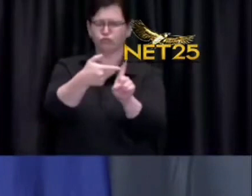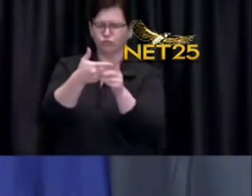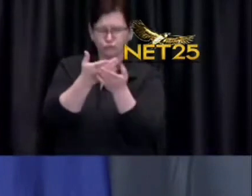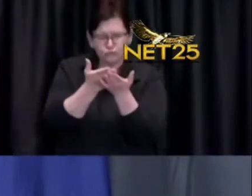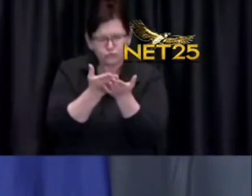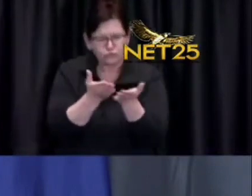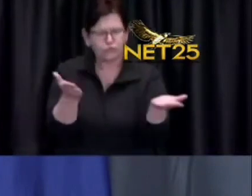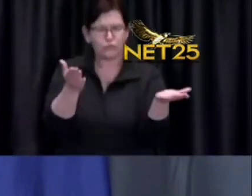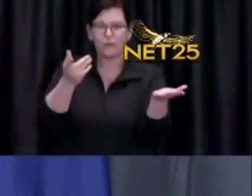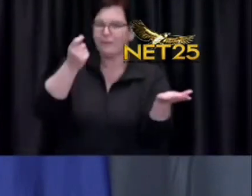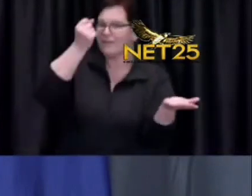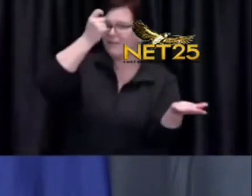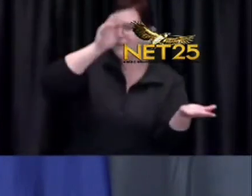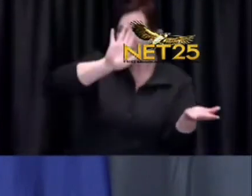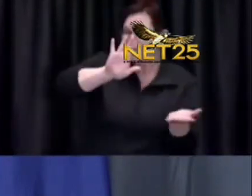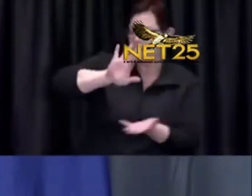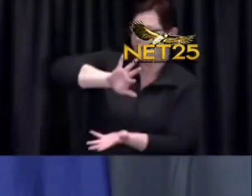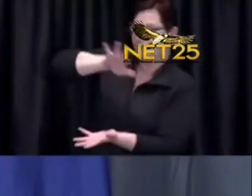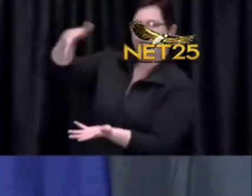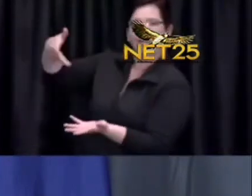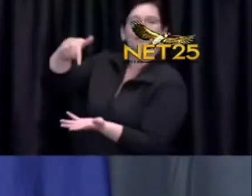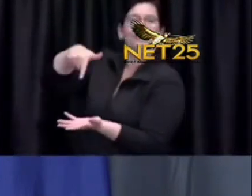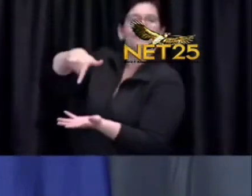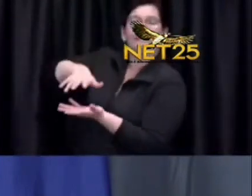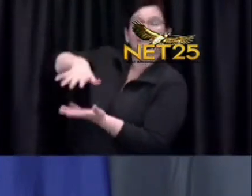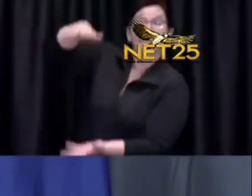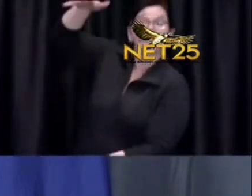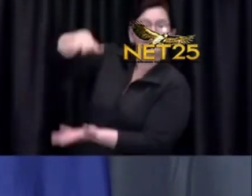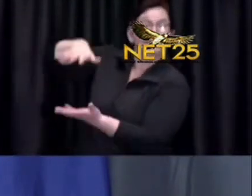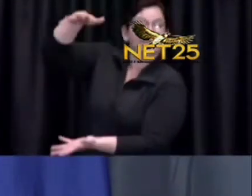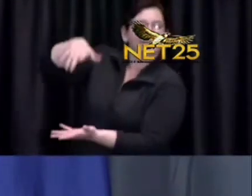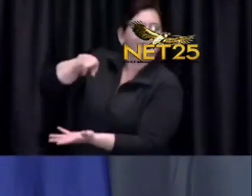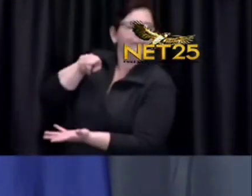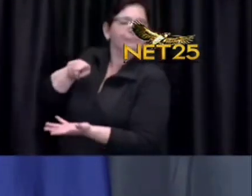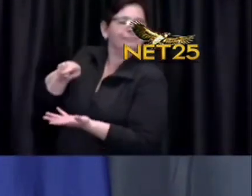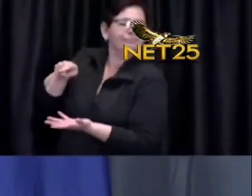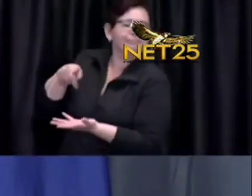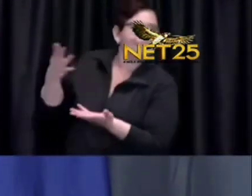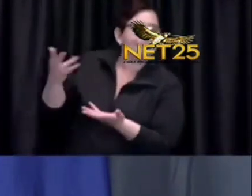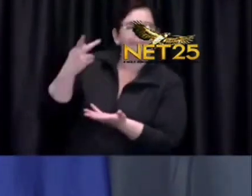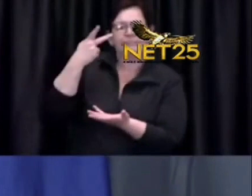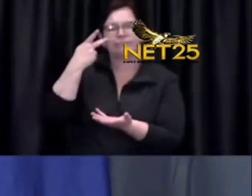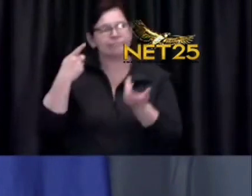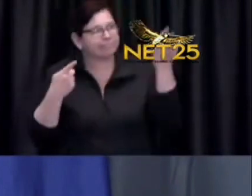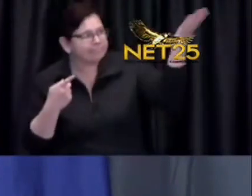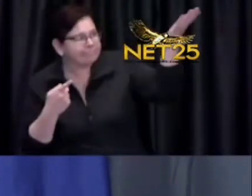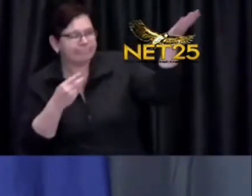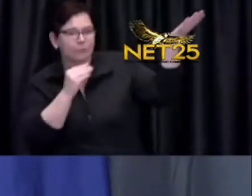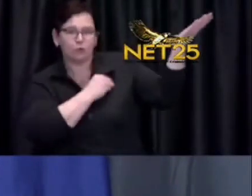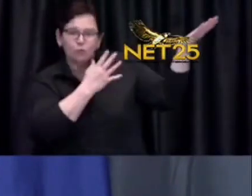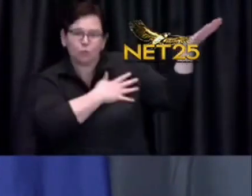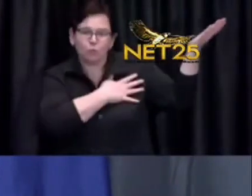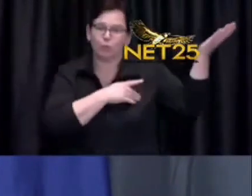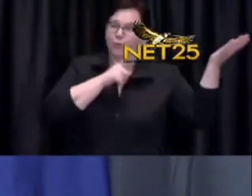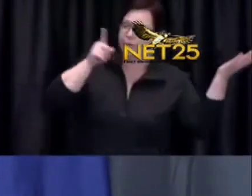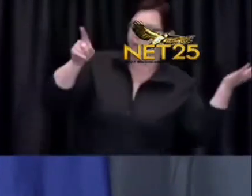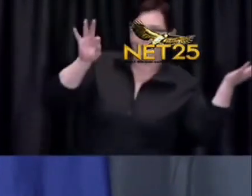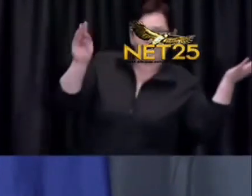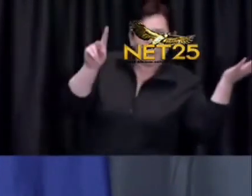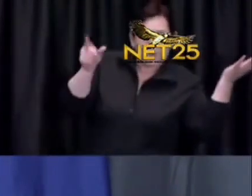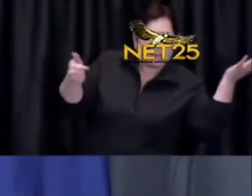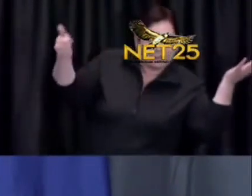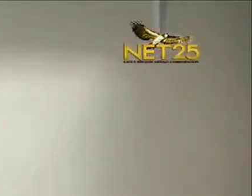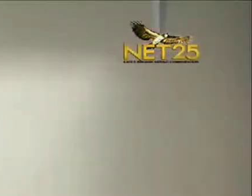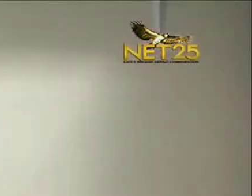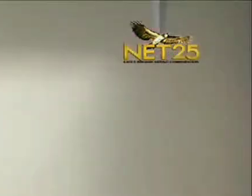allows. And I'm determined, just as I know Prime Minister Trudeau and Premier Ford are, to get more and more